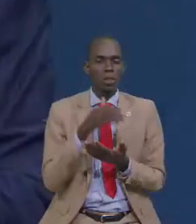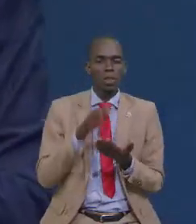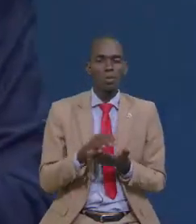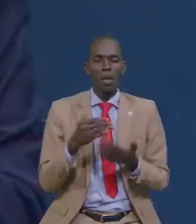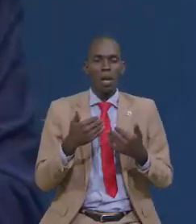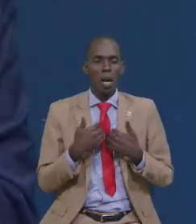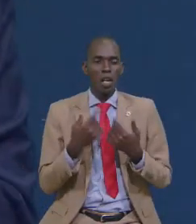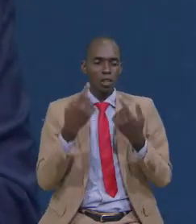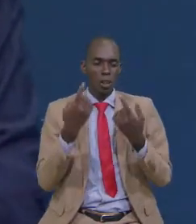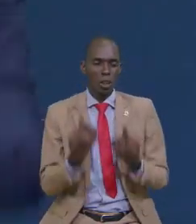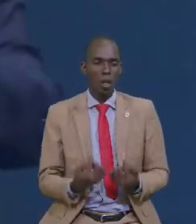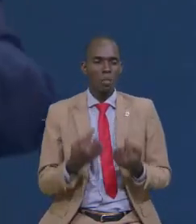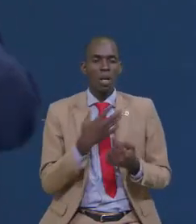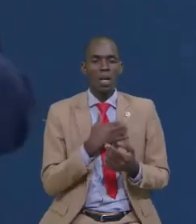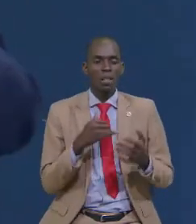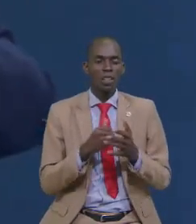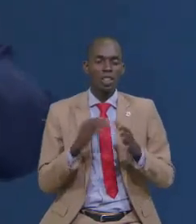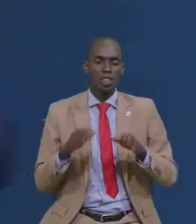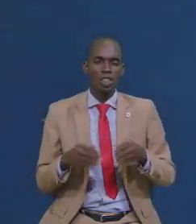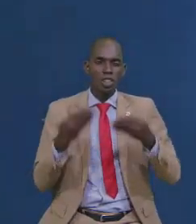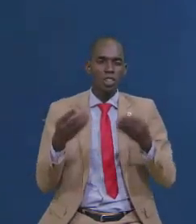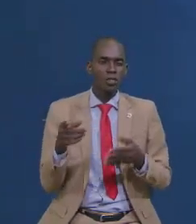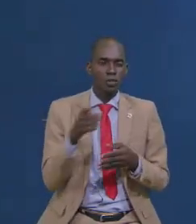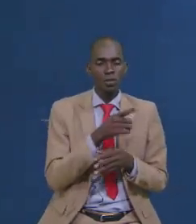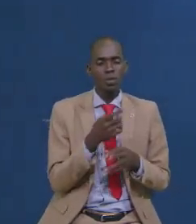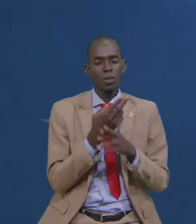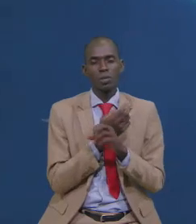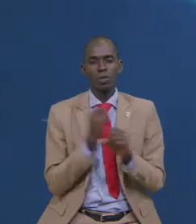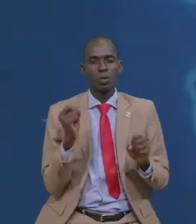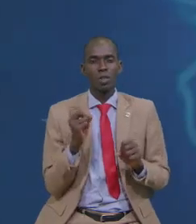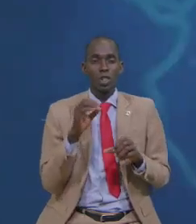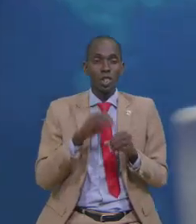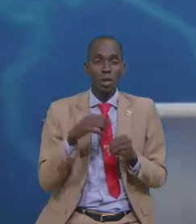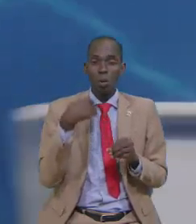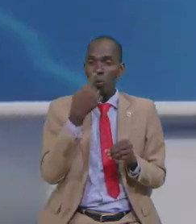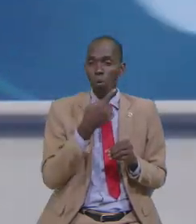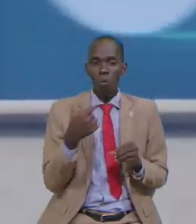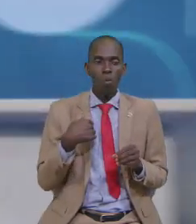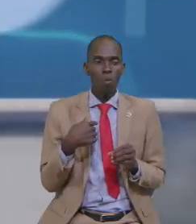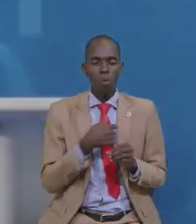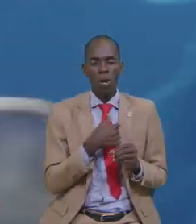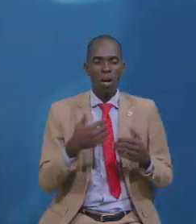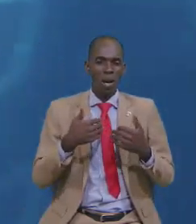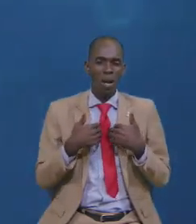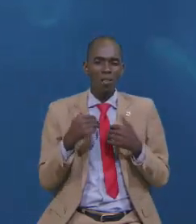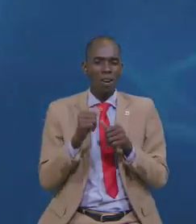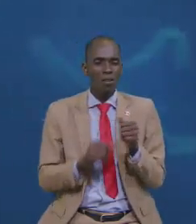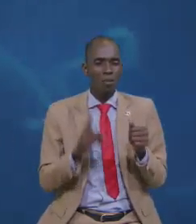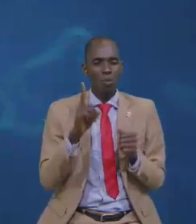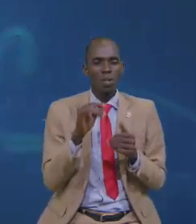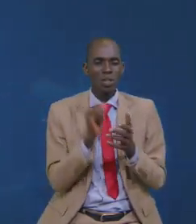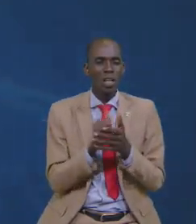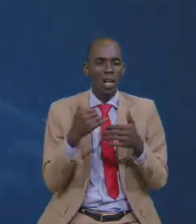gives you redemption. It says, in whom we have, everyone who has believed on the Lord